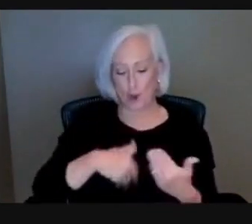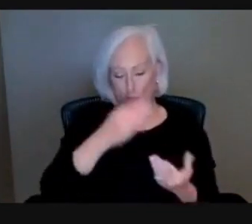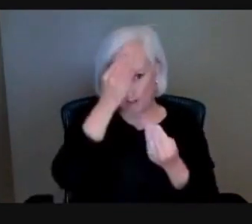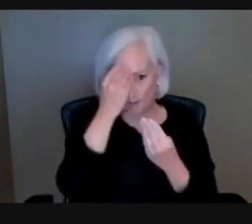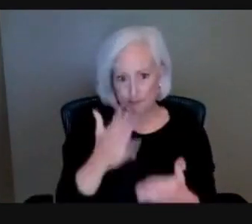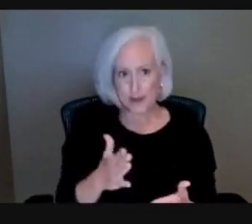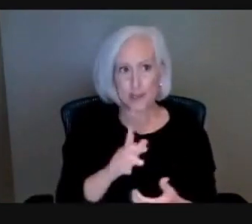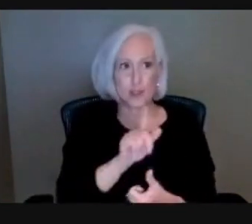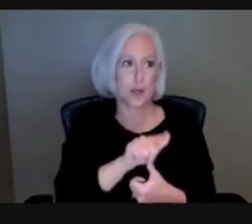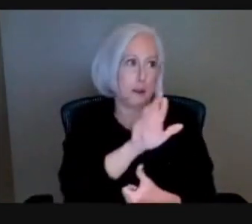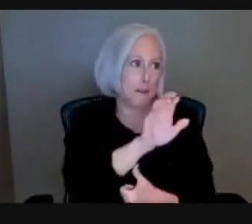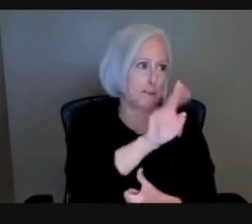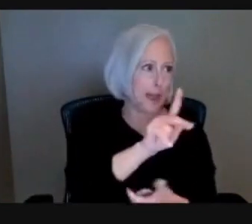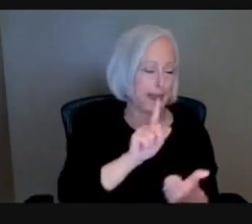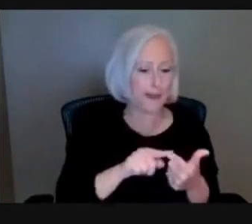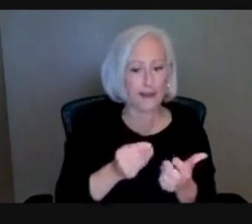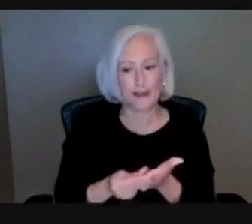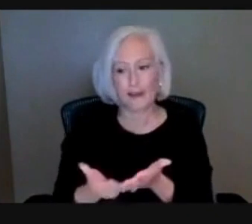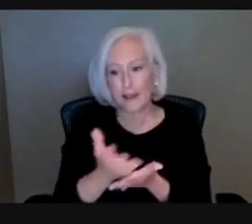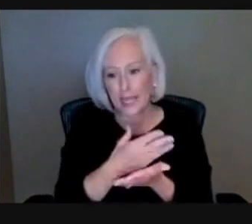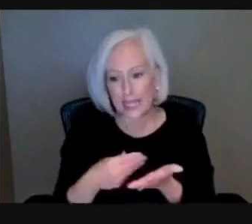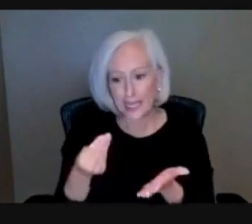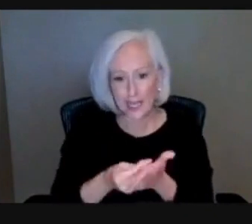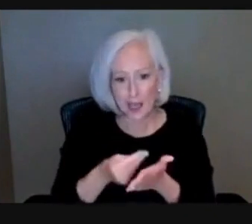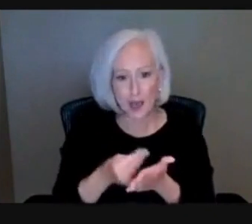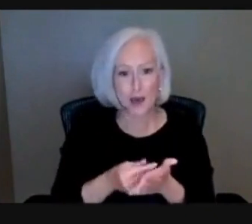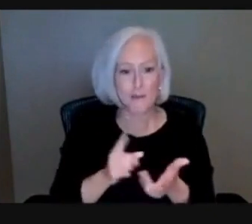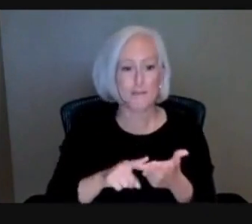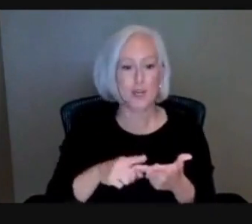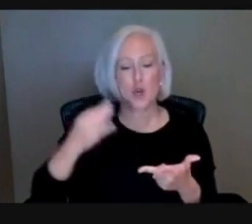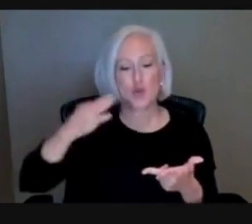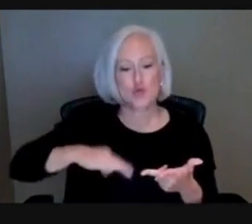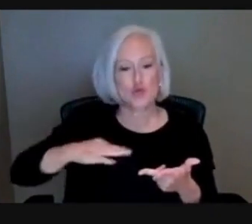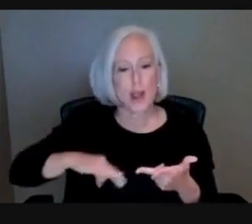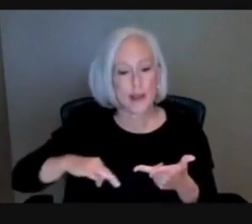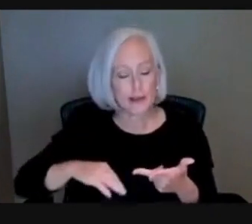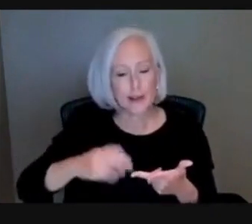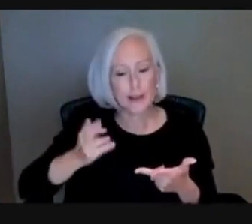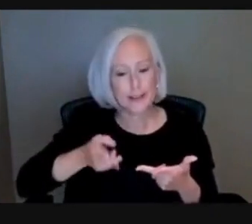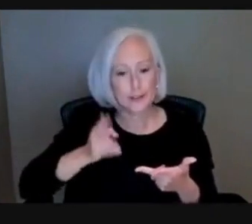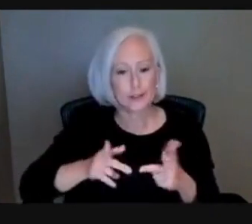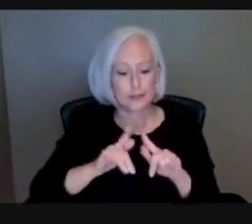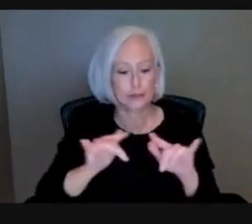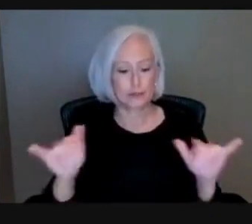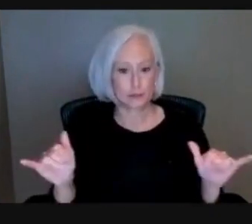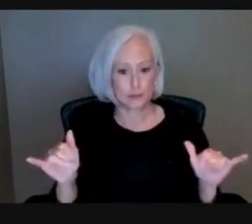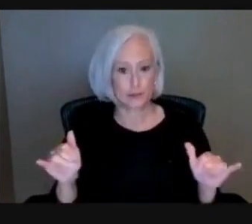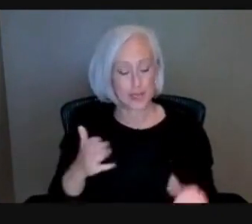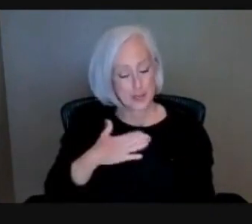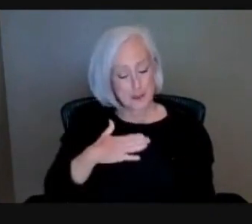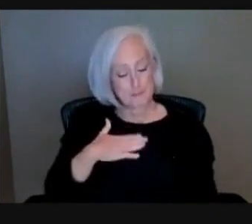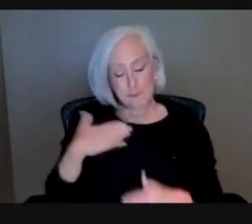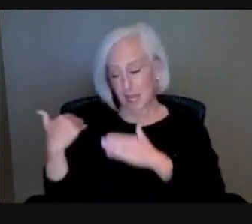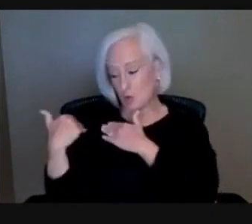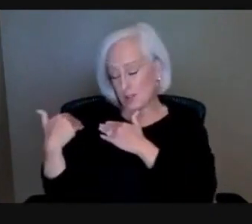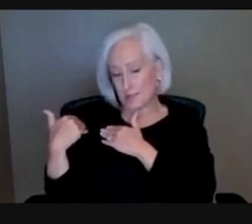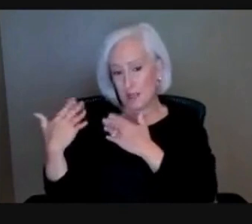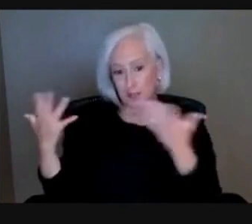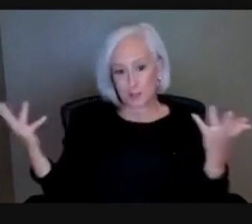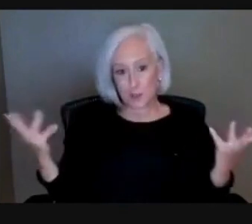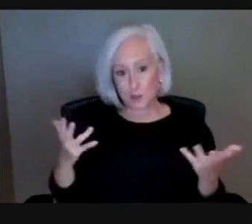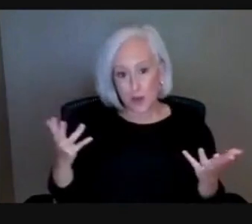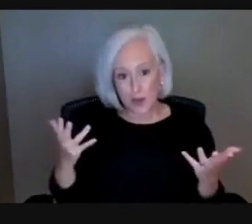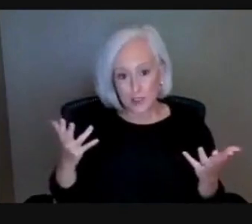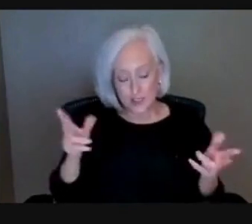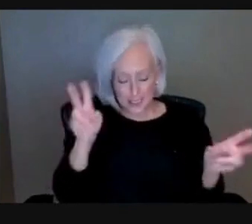information, your income information, your credit information, and so on and so forth. What my job is, what a lender's job is to take a